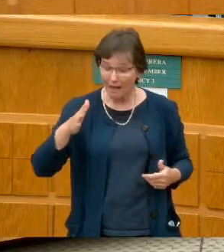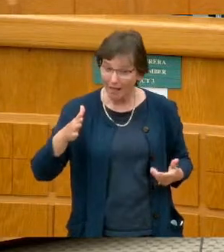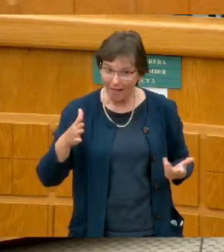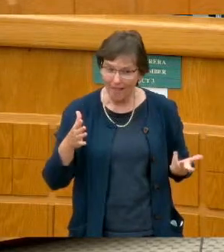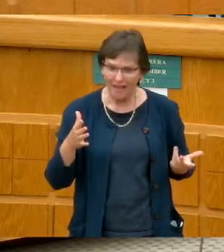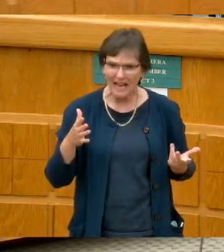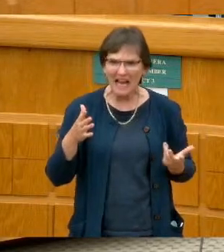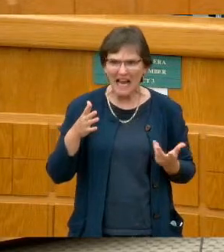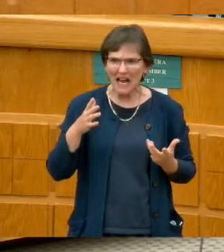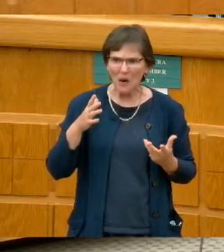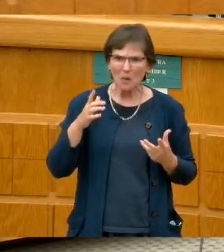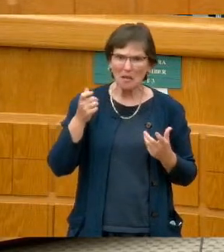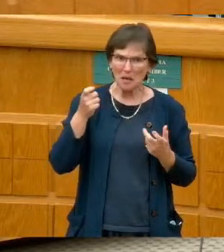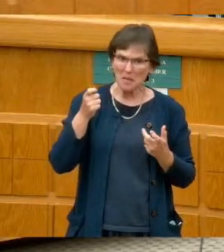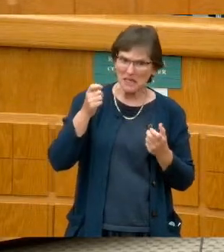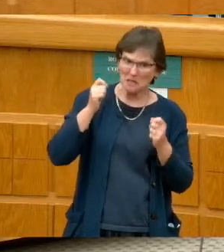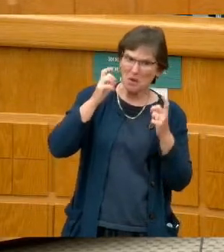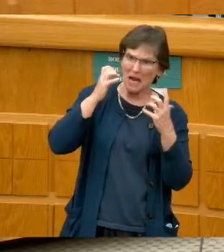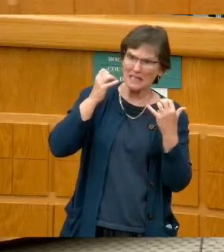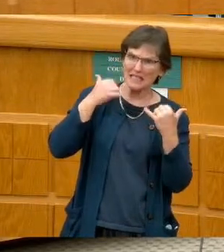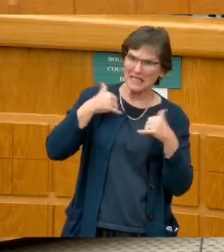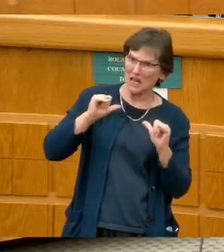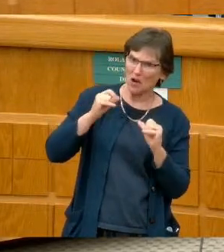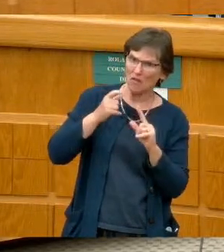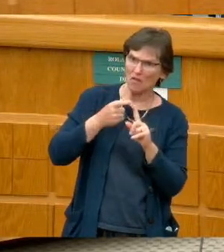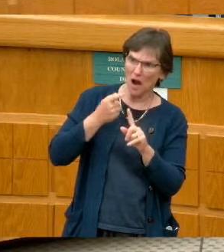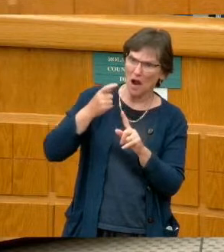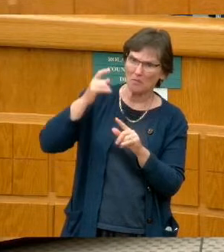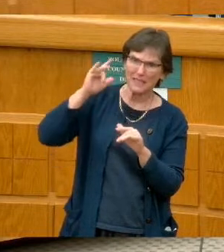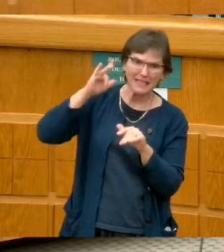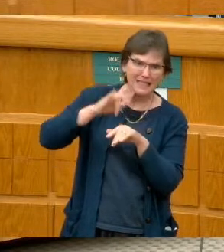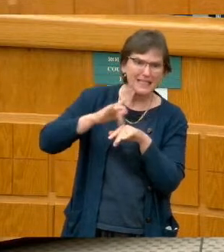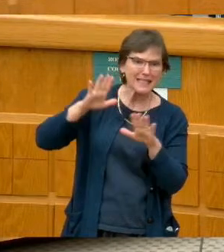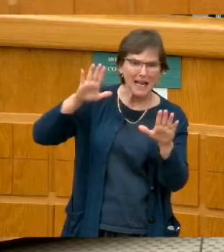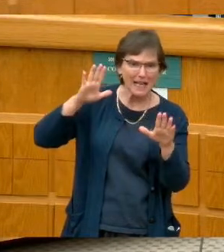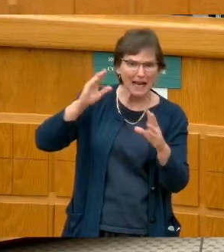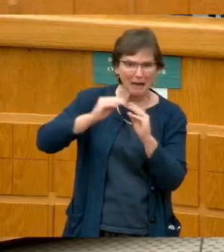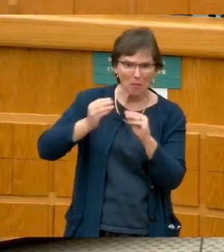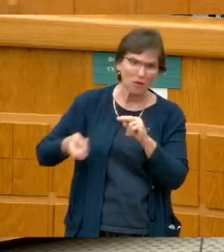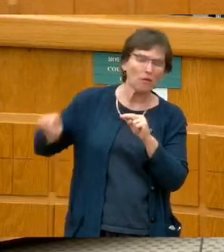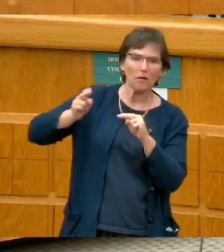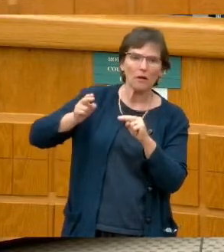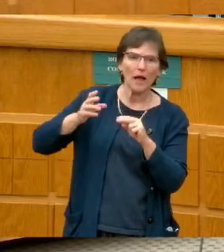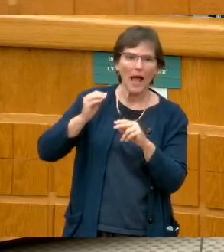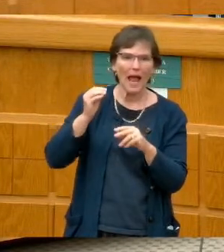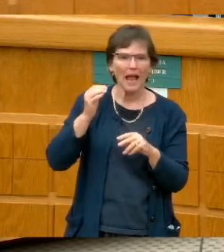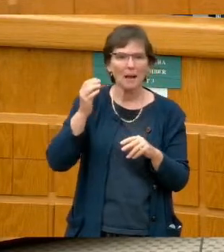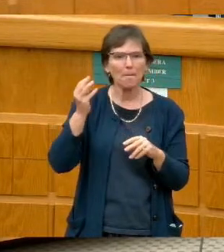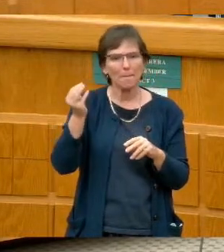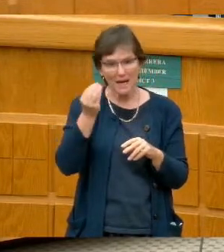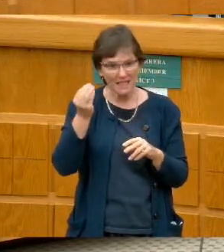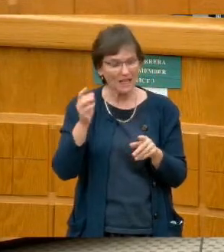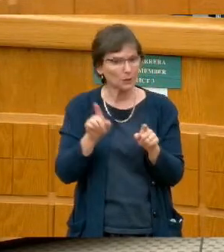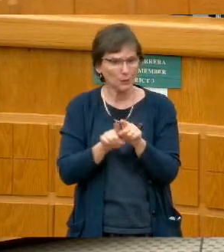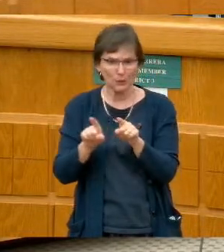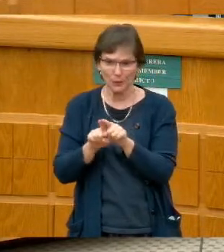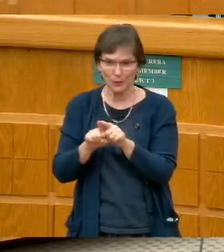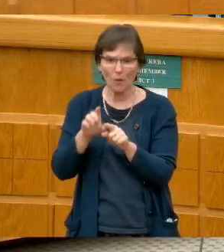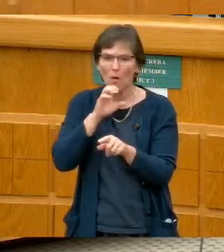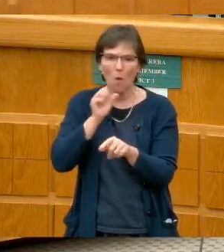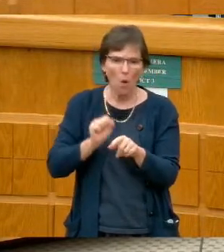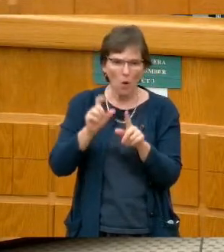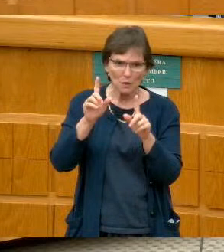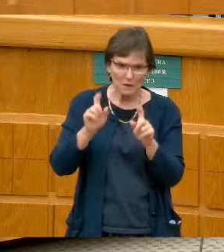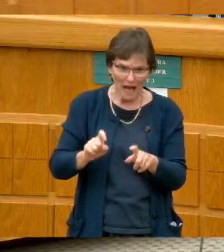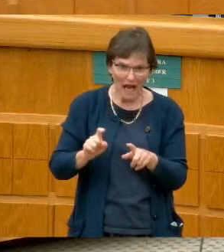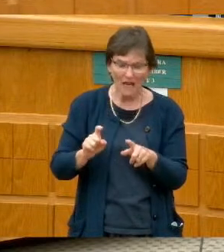Monday. I think we're still headed down. I haven't seen the graph, but I still think we're headed in the right direction. But it took a little bit of air